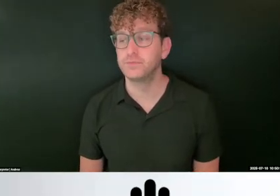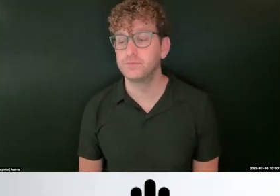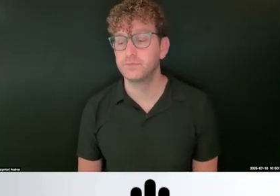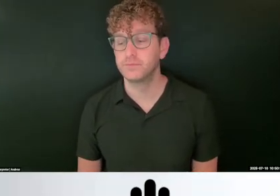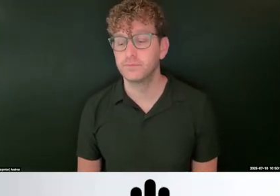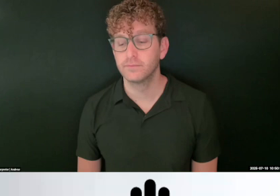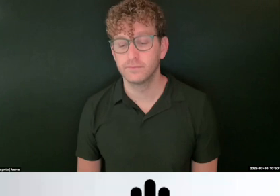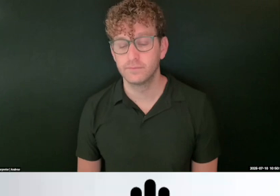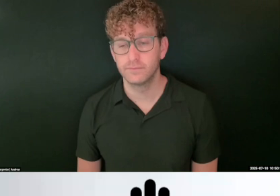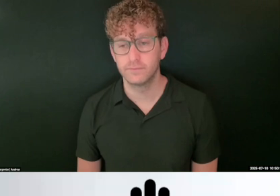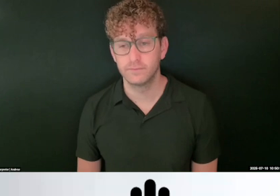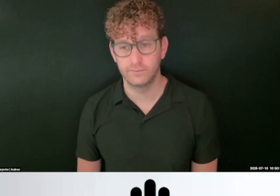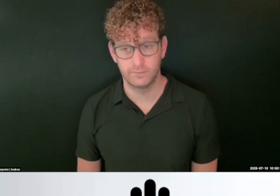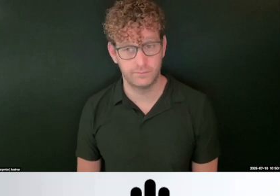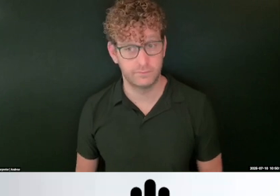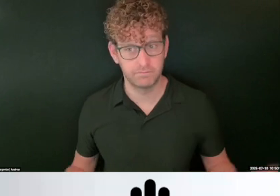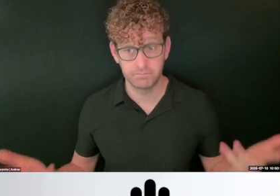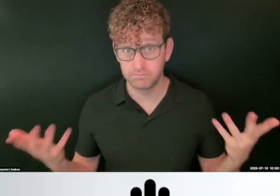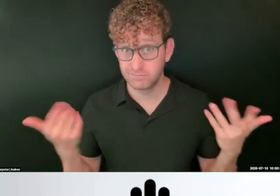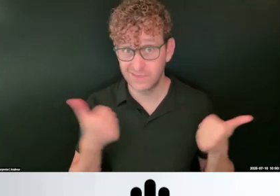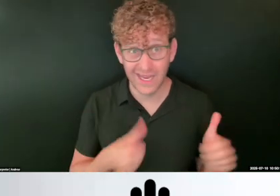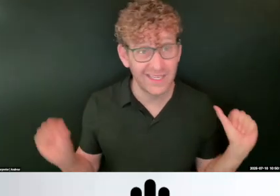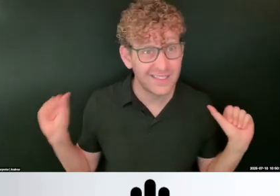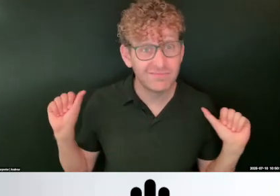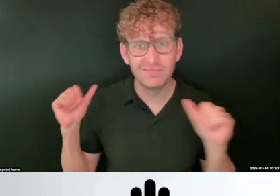Any more emails at this time?